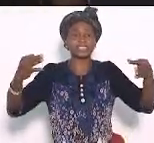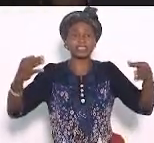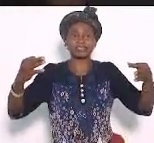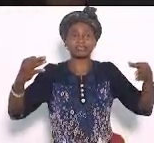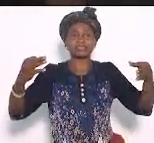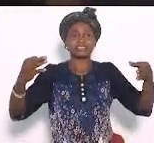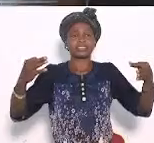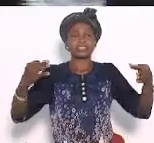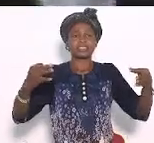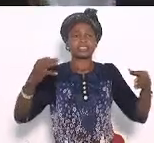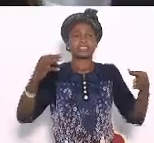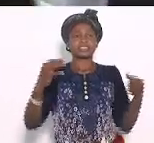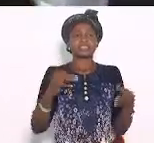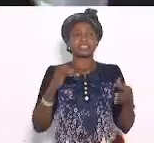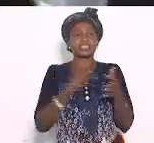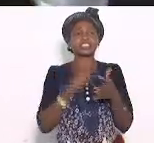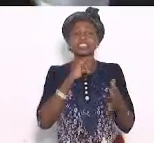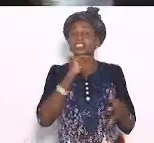only